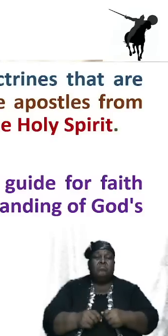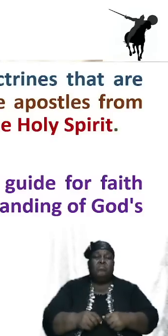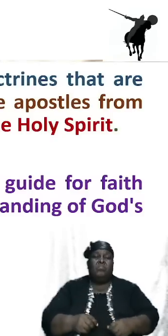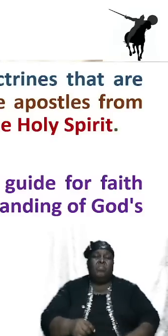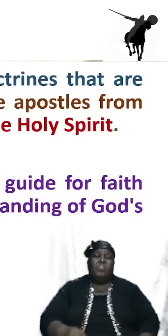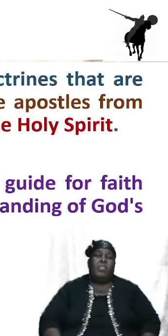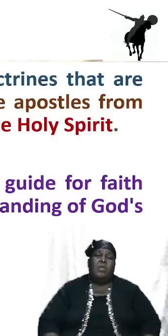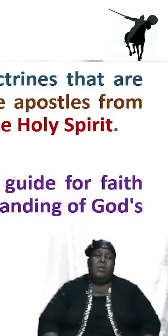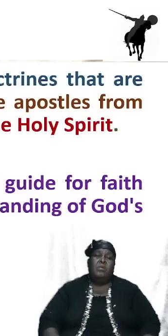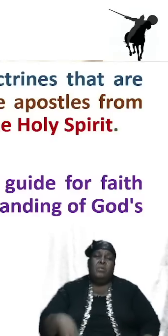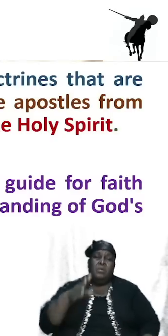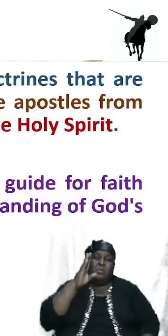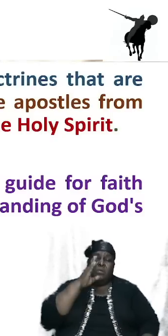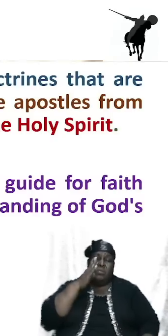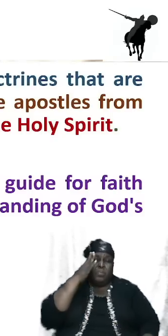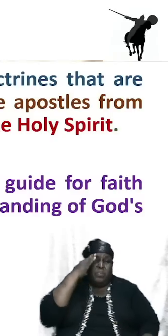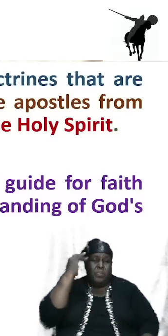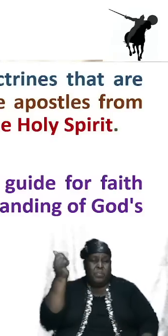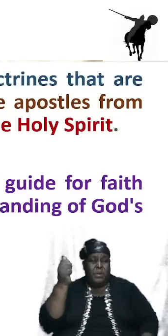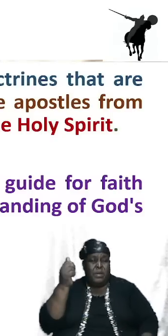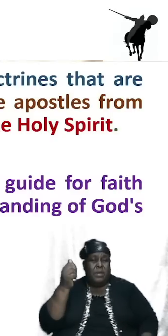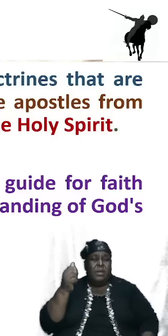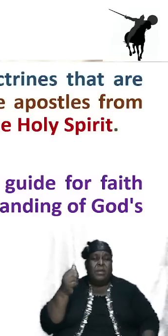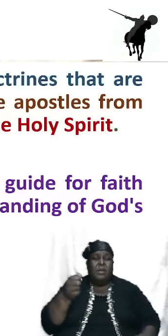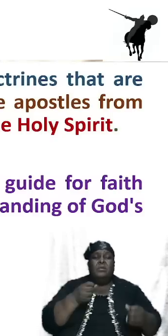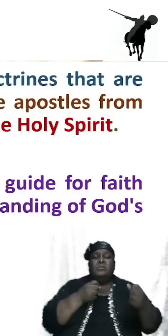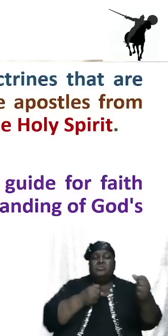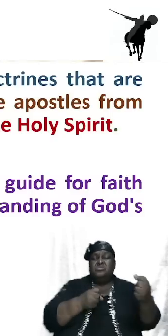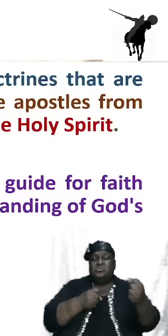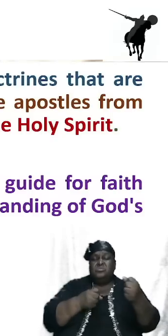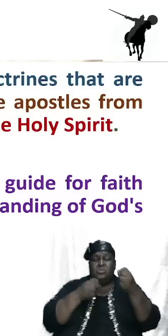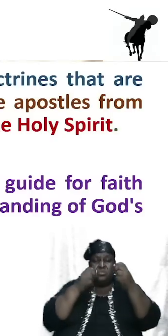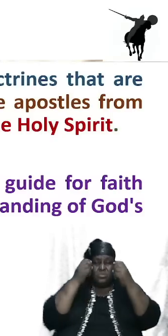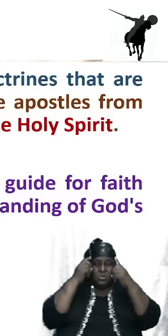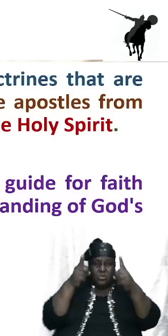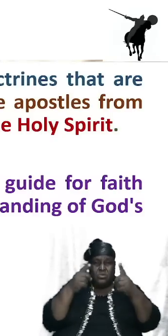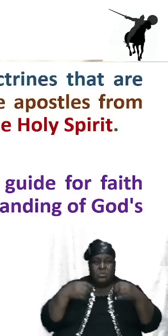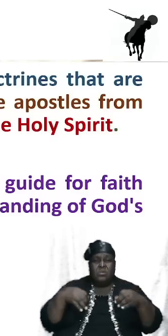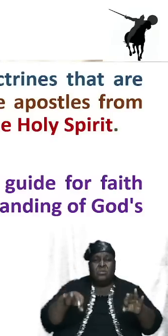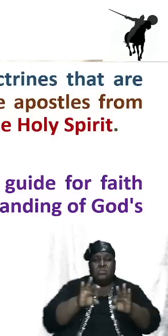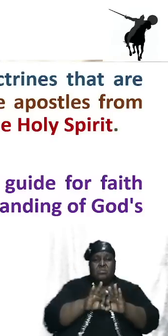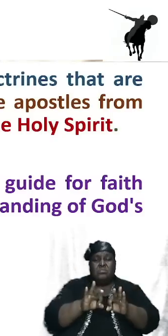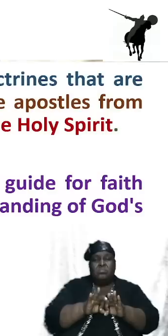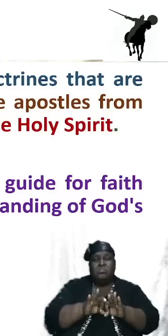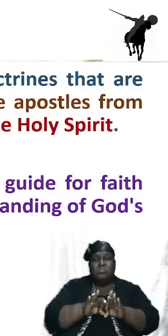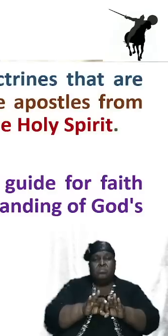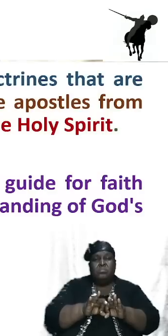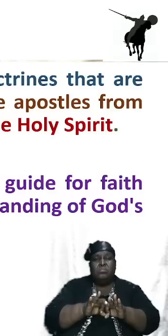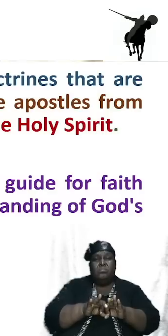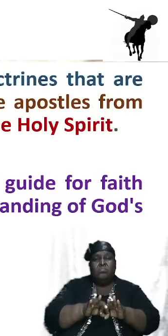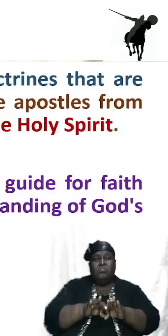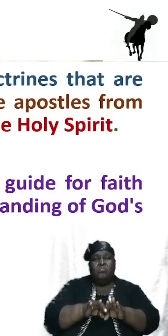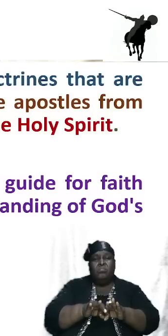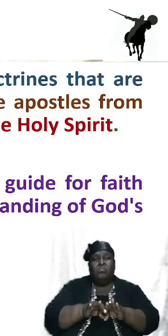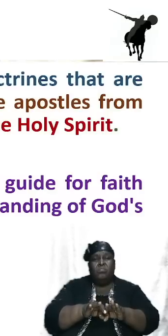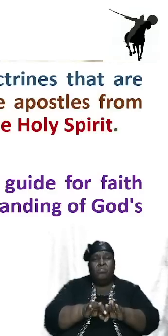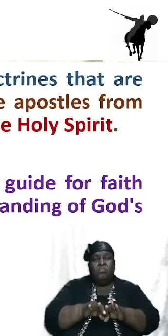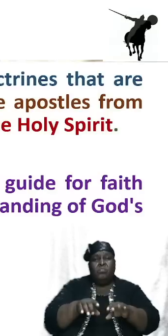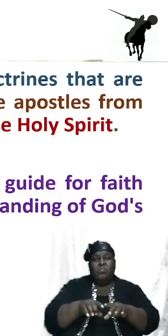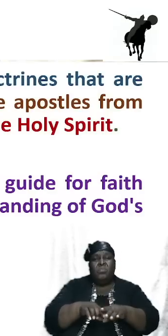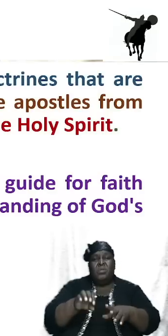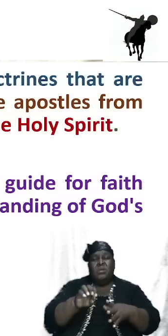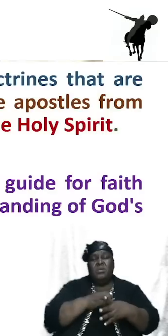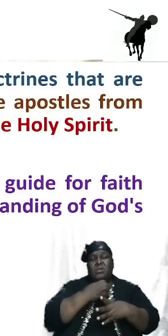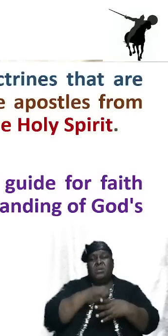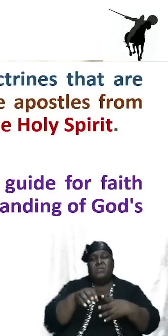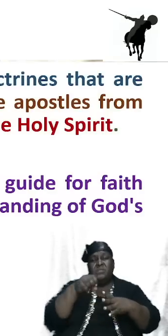is sound doctrine important? And I think that I've highlighted some things already, but we can move a little further as to even